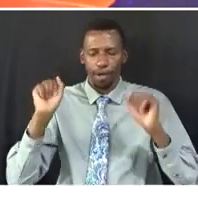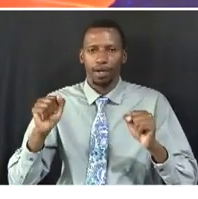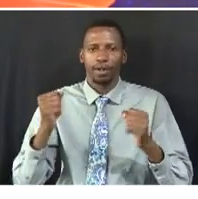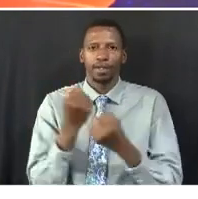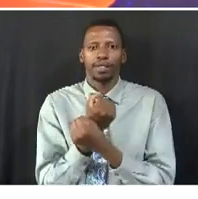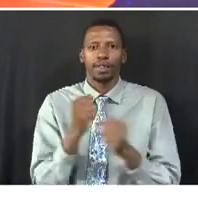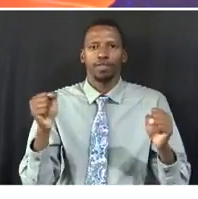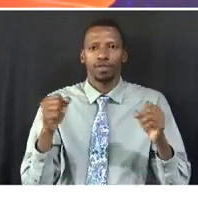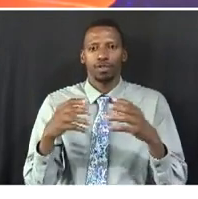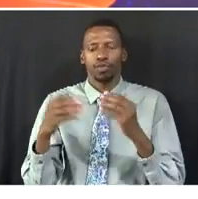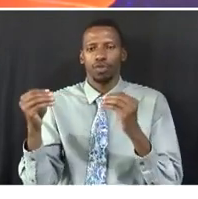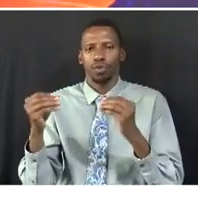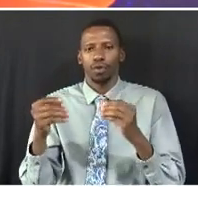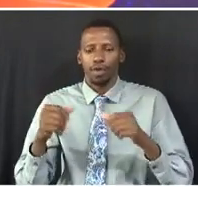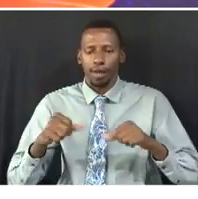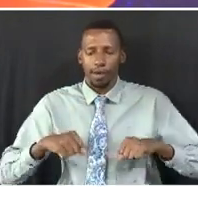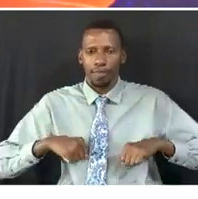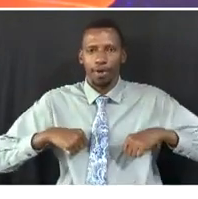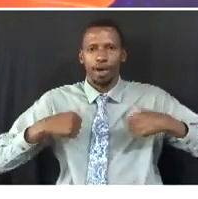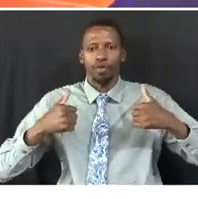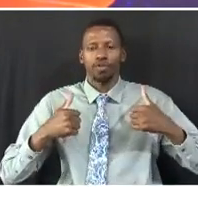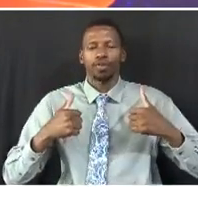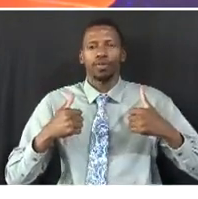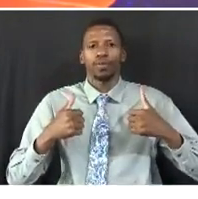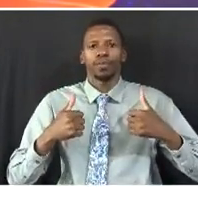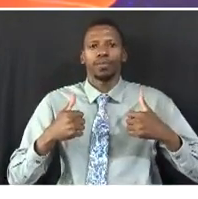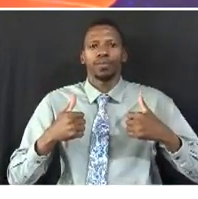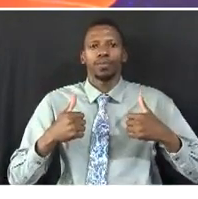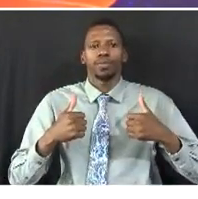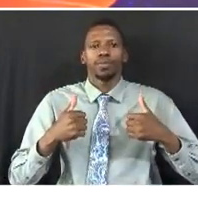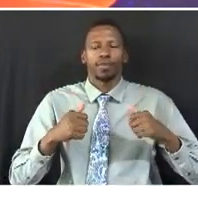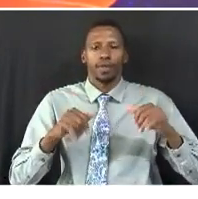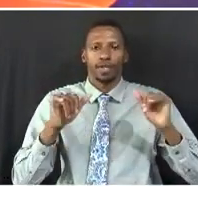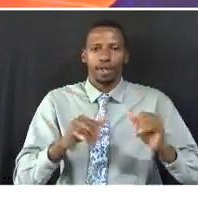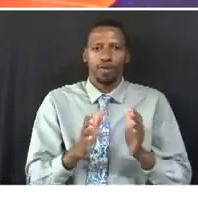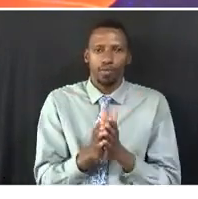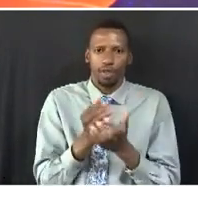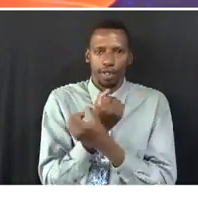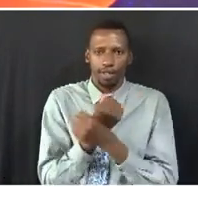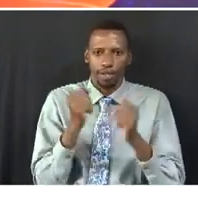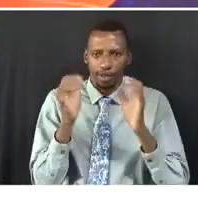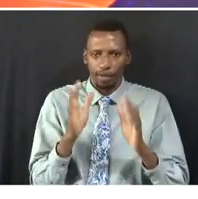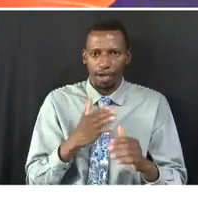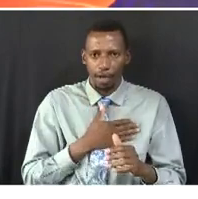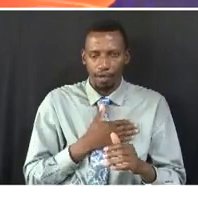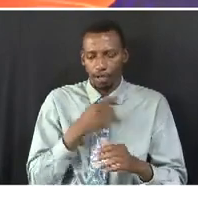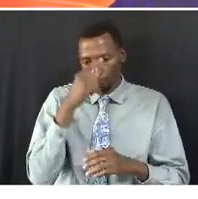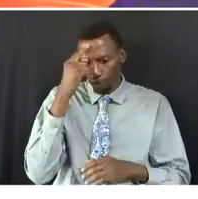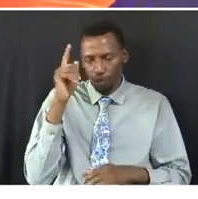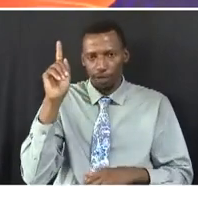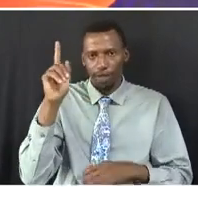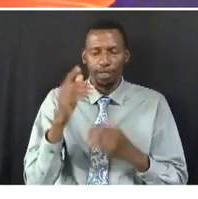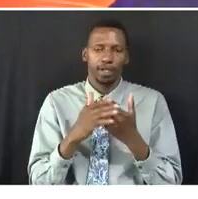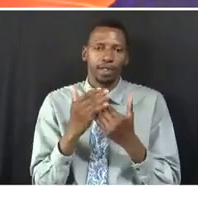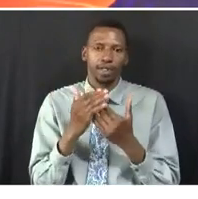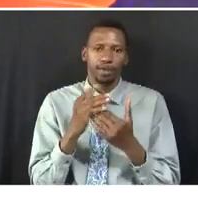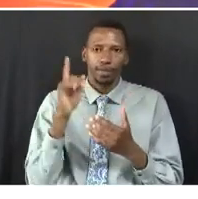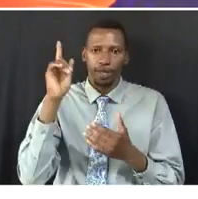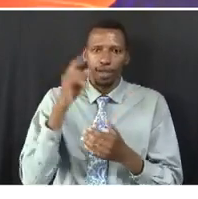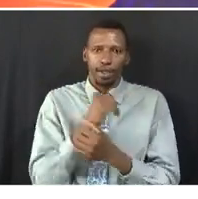We can be proud of being with our Savior because he cares. He loves